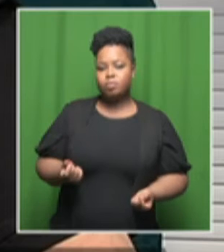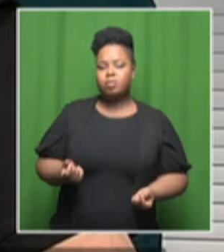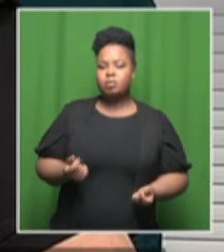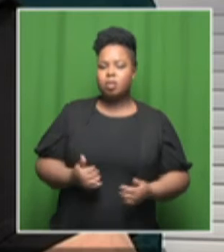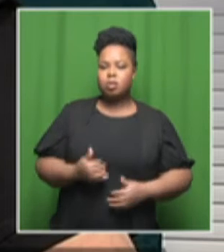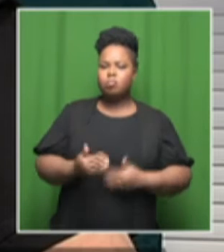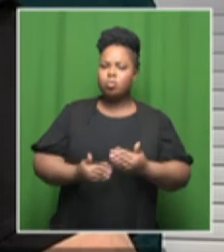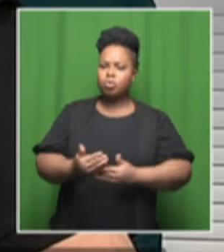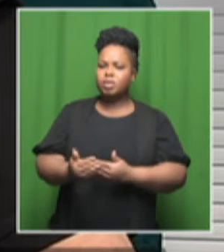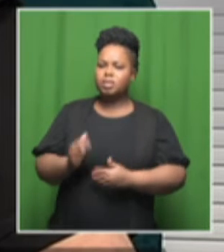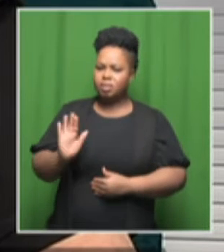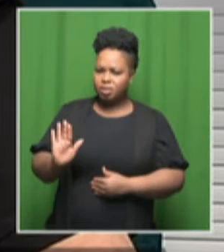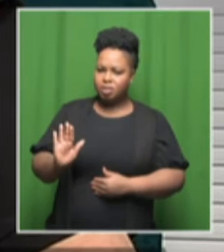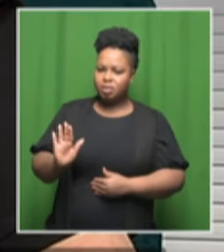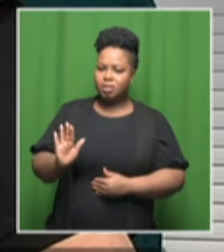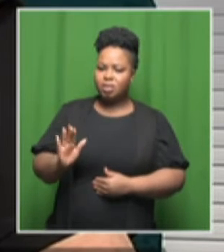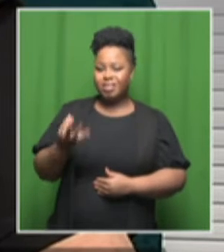procedures and